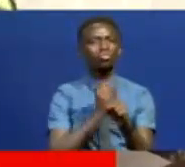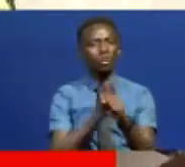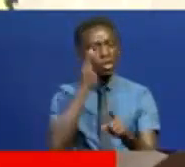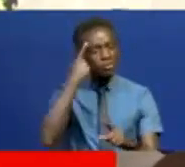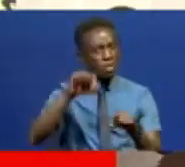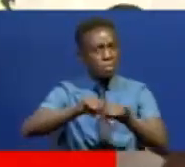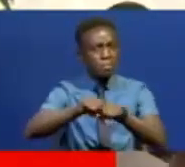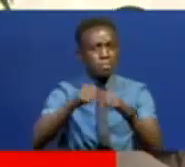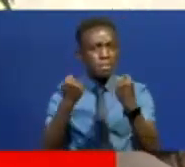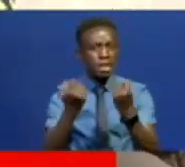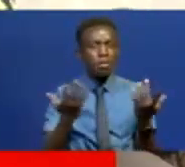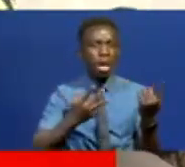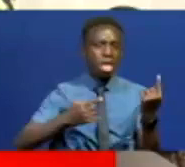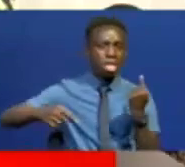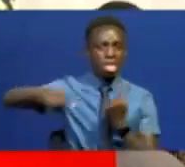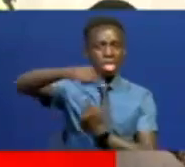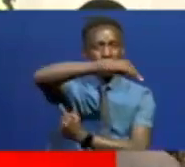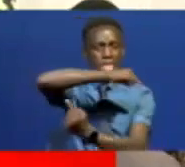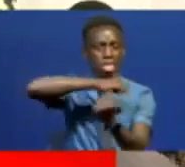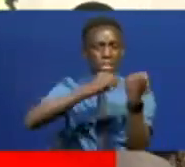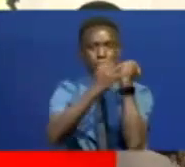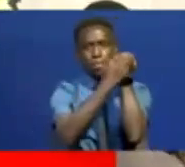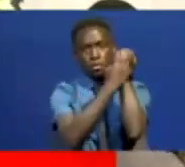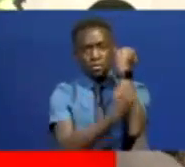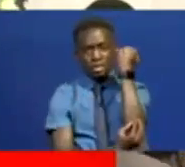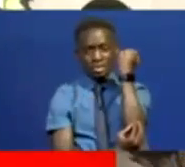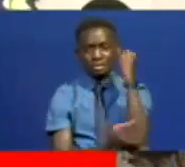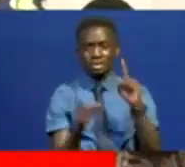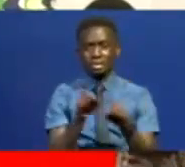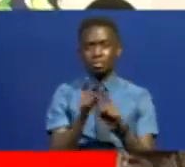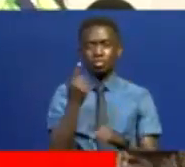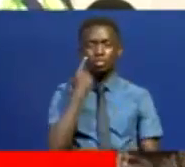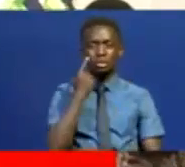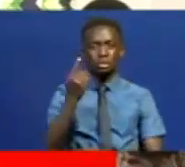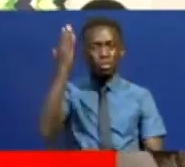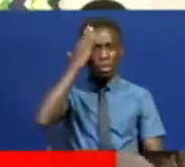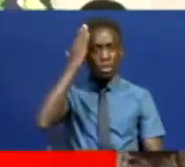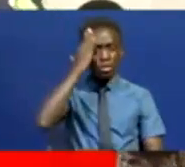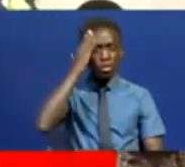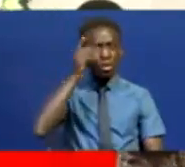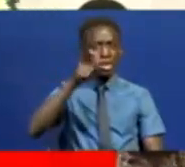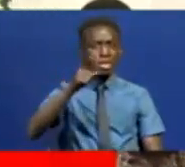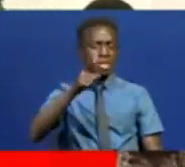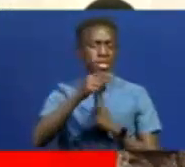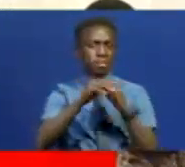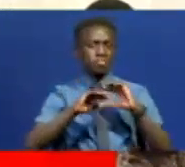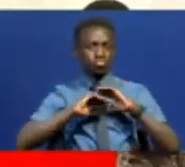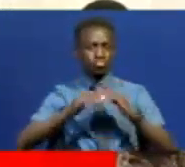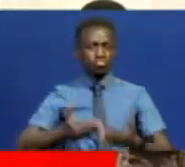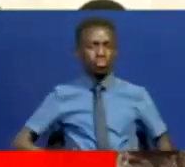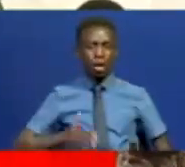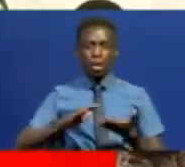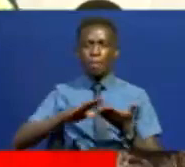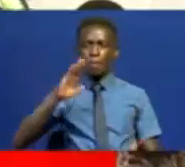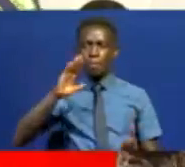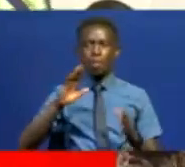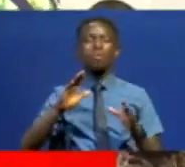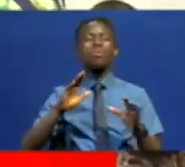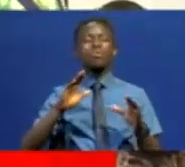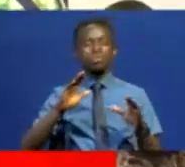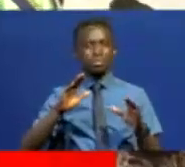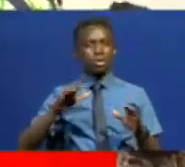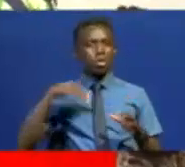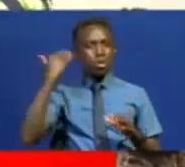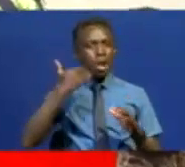of poverty. As we know, adolescent pregnancies are more likely to occur among